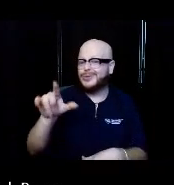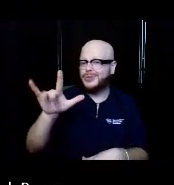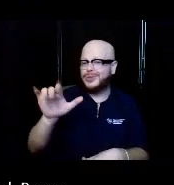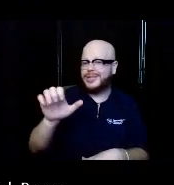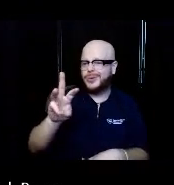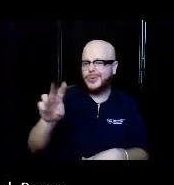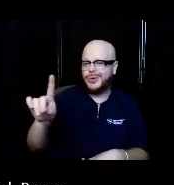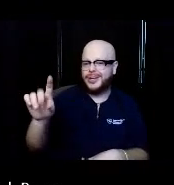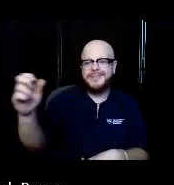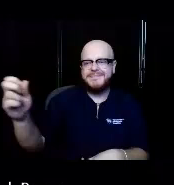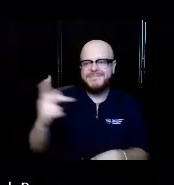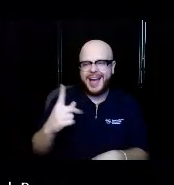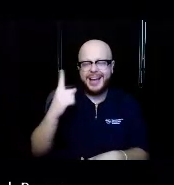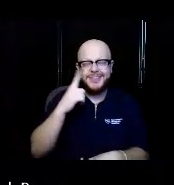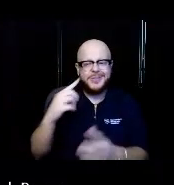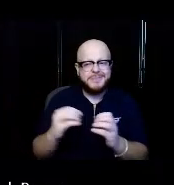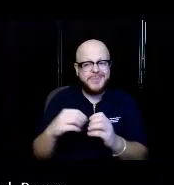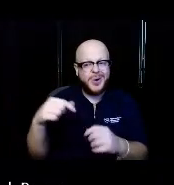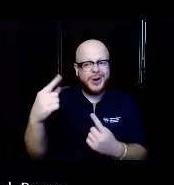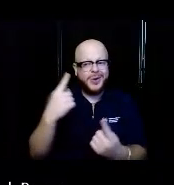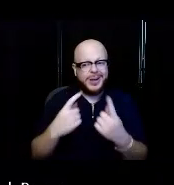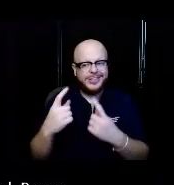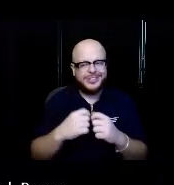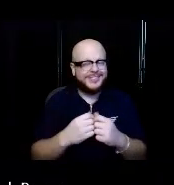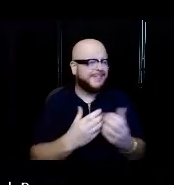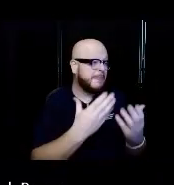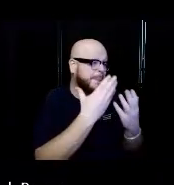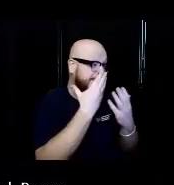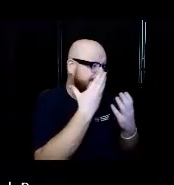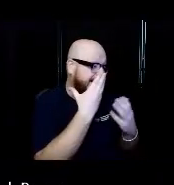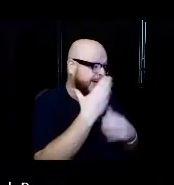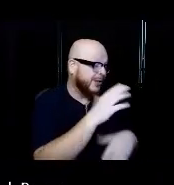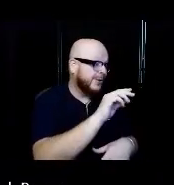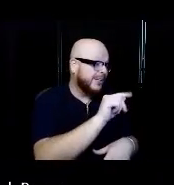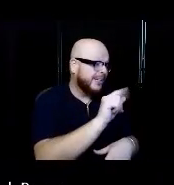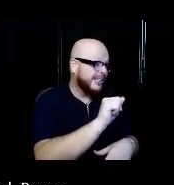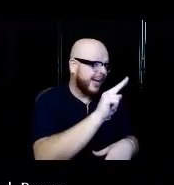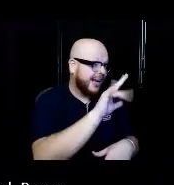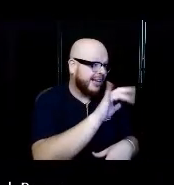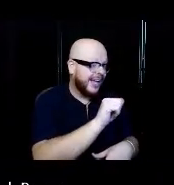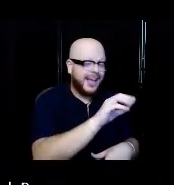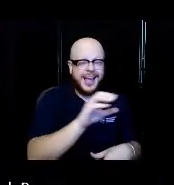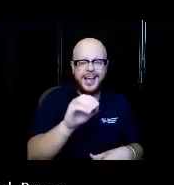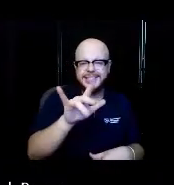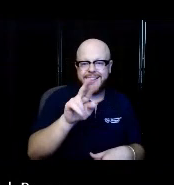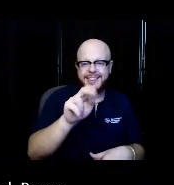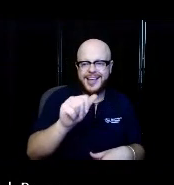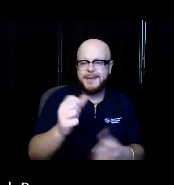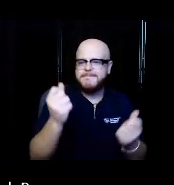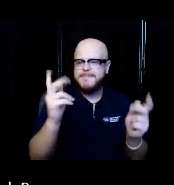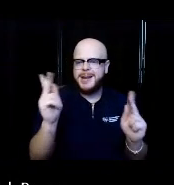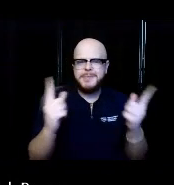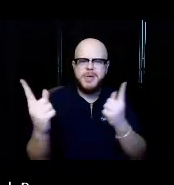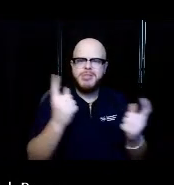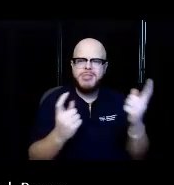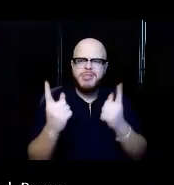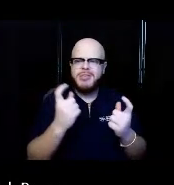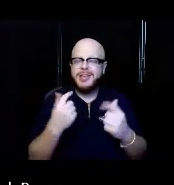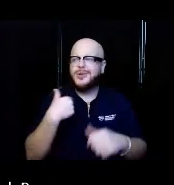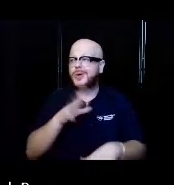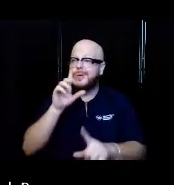Tanya and Cynthia. We have lots of great questions that are coming in. Answer as many as we can and know that